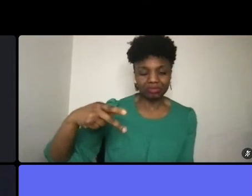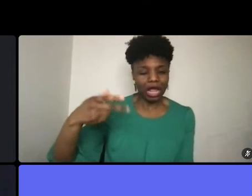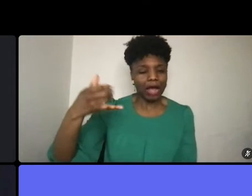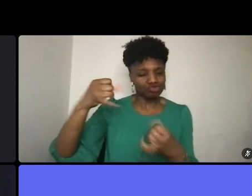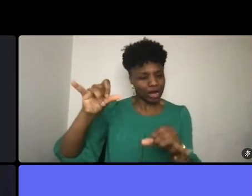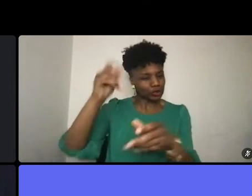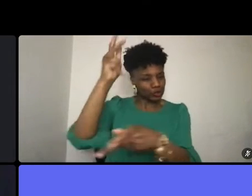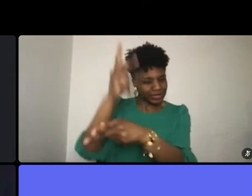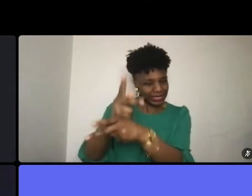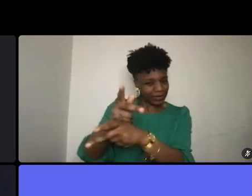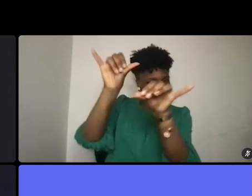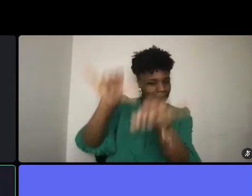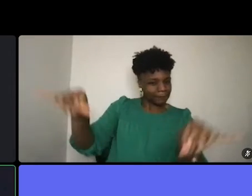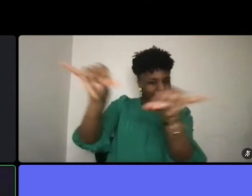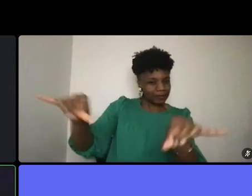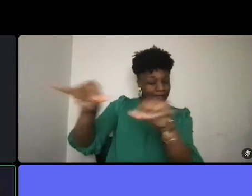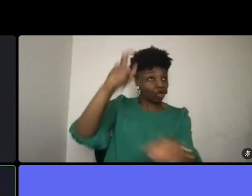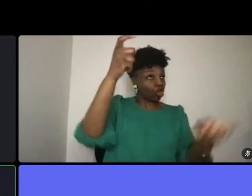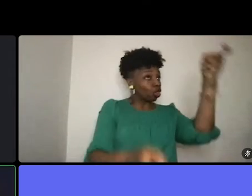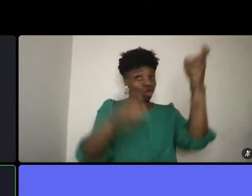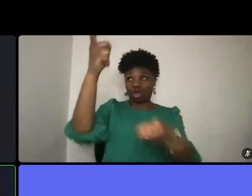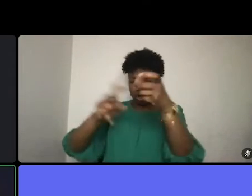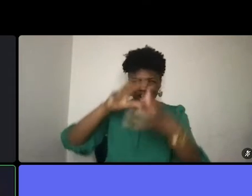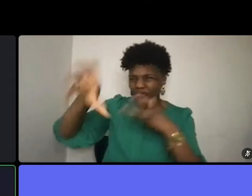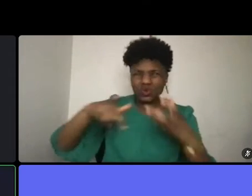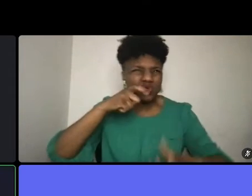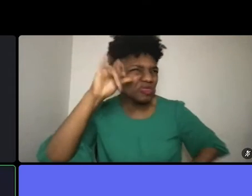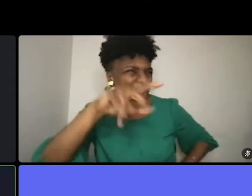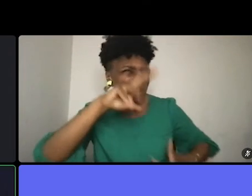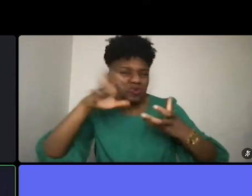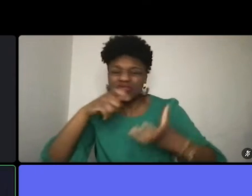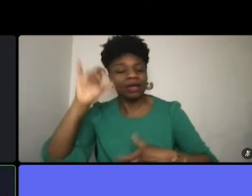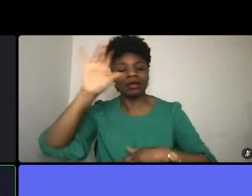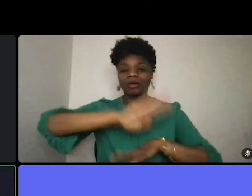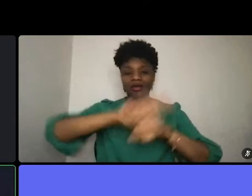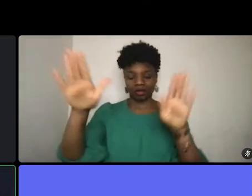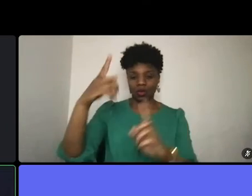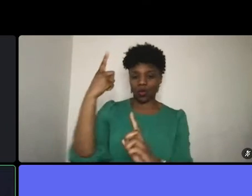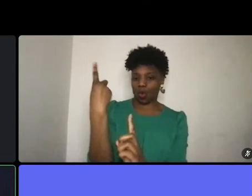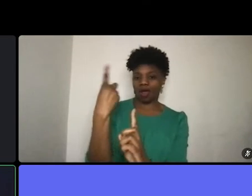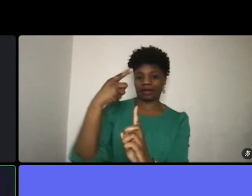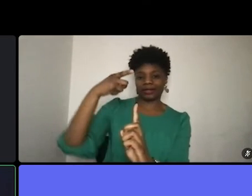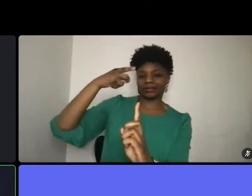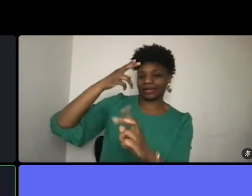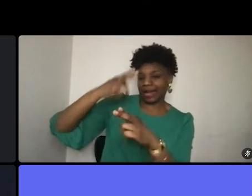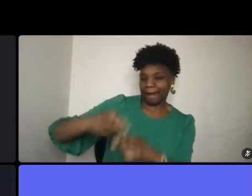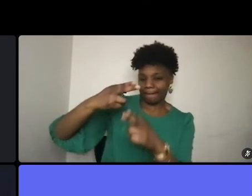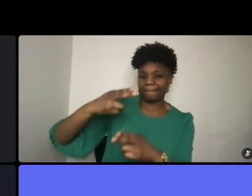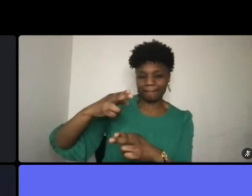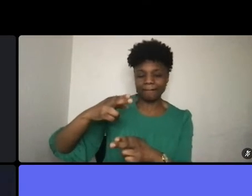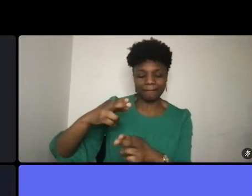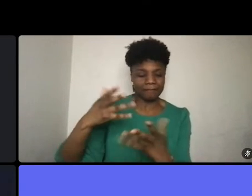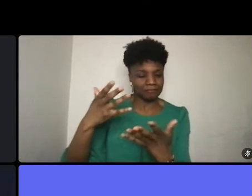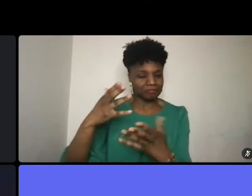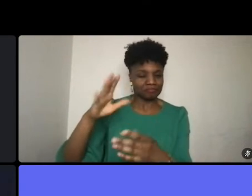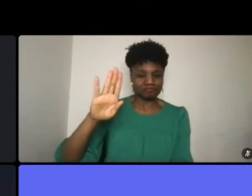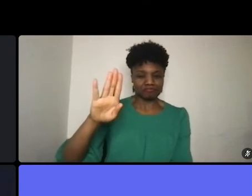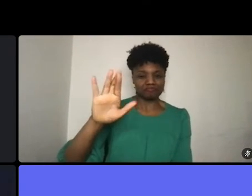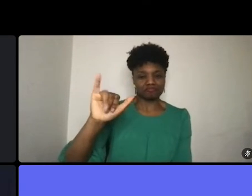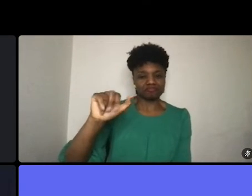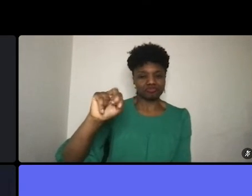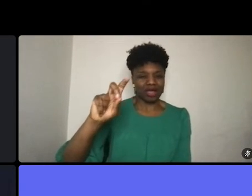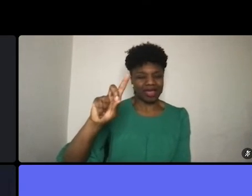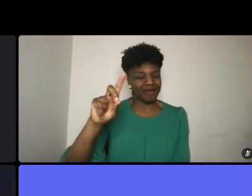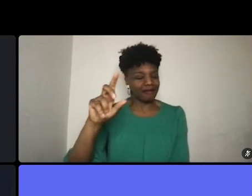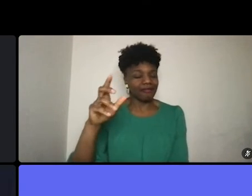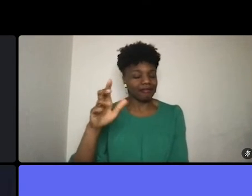with the same name. That Yeah, definitely so I'm help. working on that, especially with the whole rebranding and whatnot. Yeah, that's